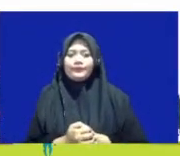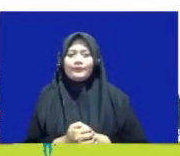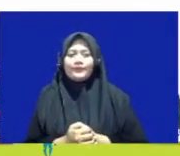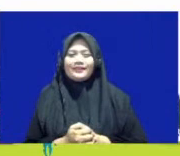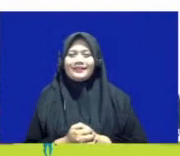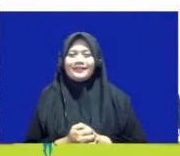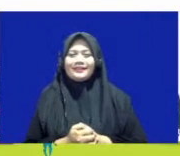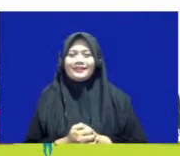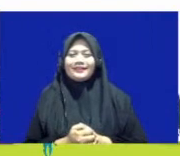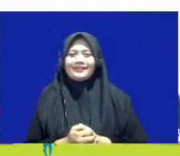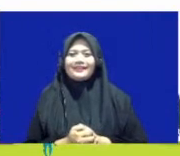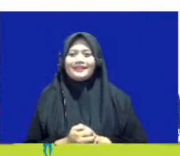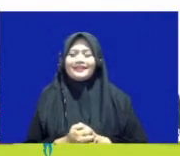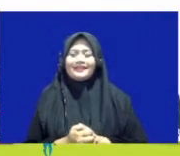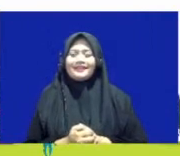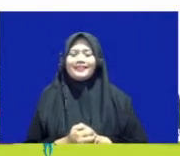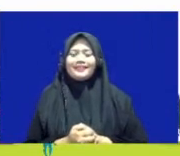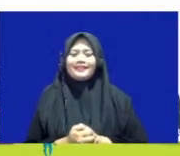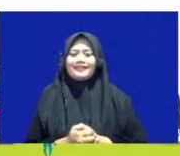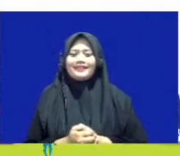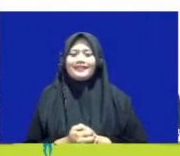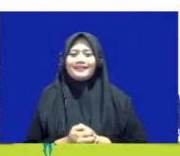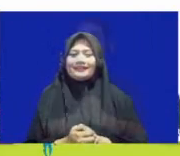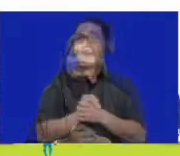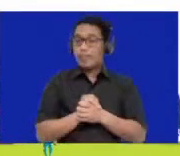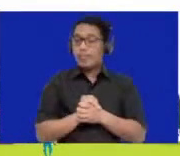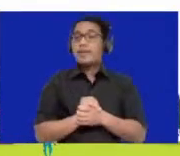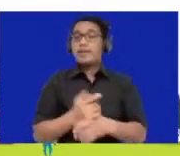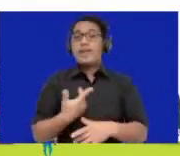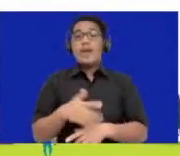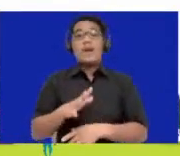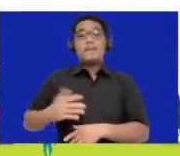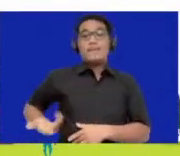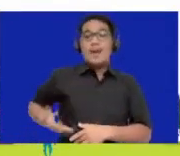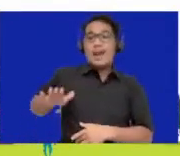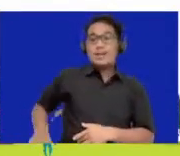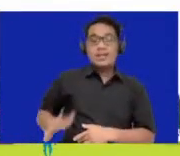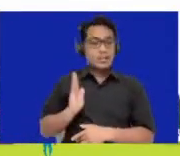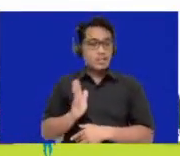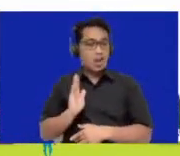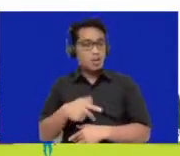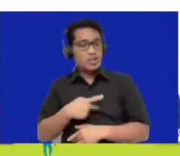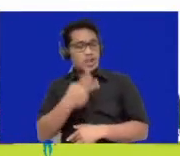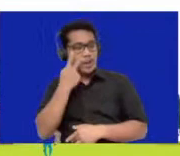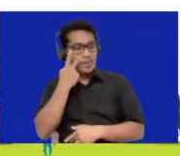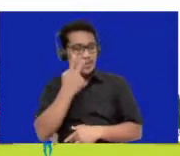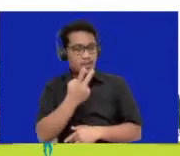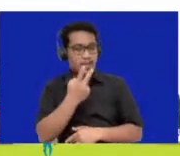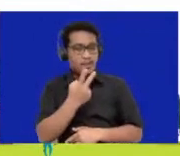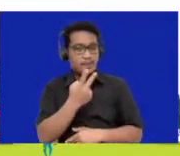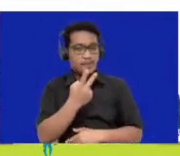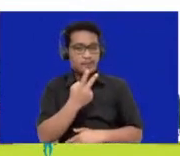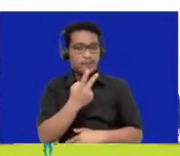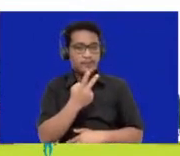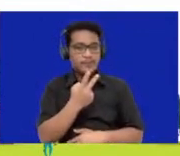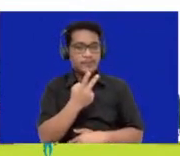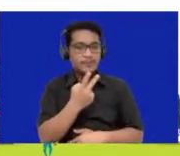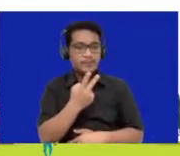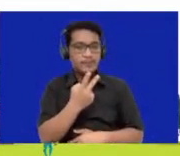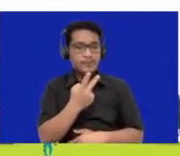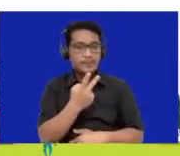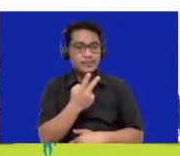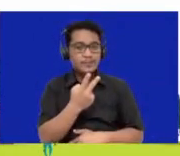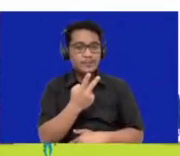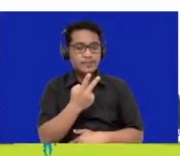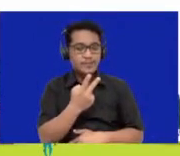If I look back, I must have been 7 or 8 years old, and I went to my grandmother's place because she had a television. We didn't have a television